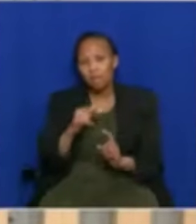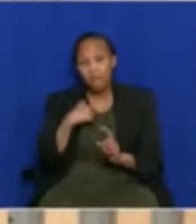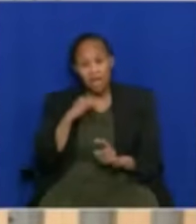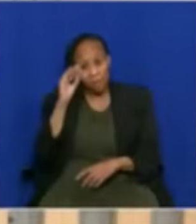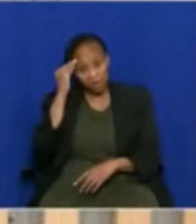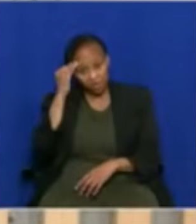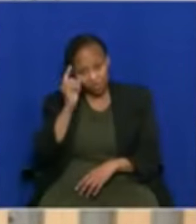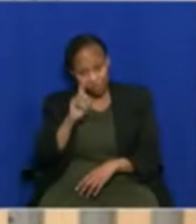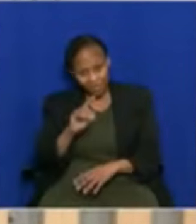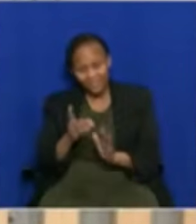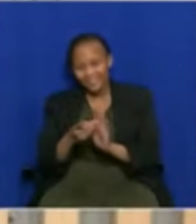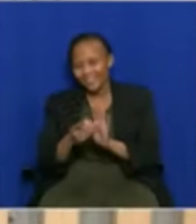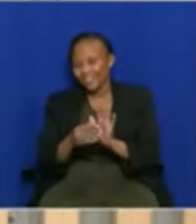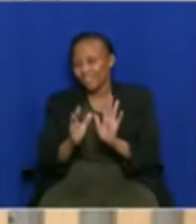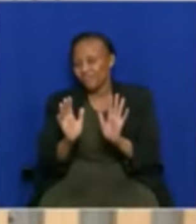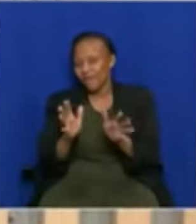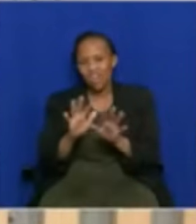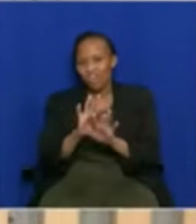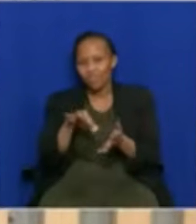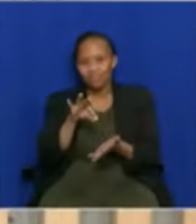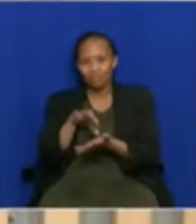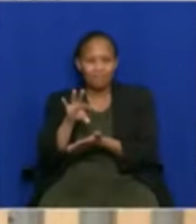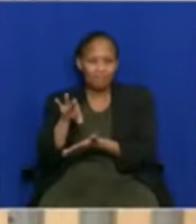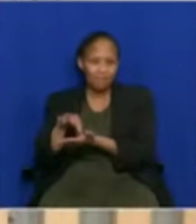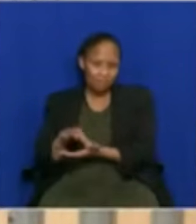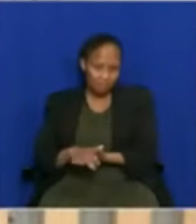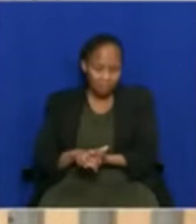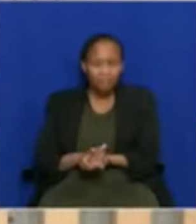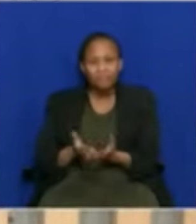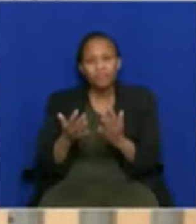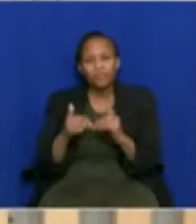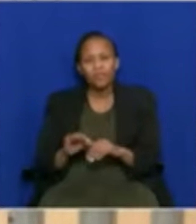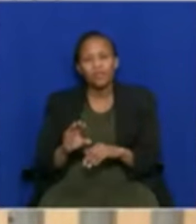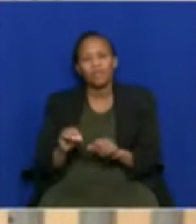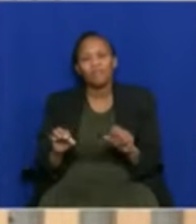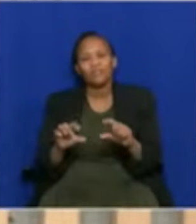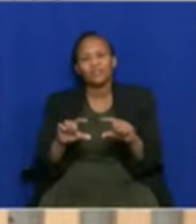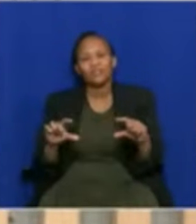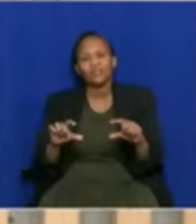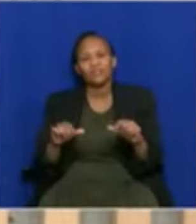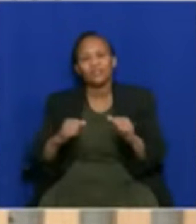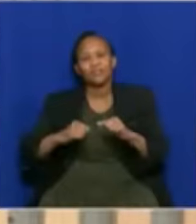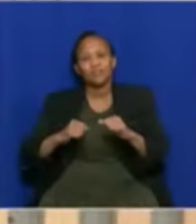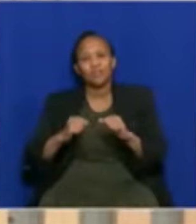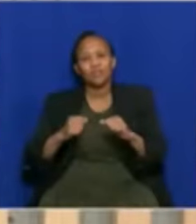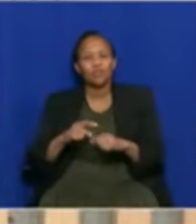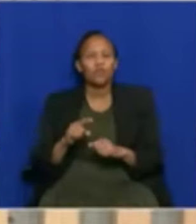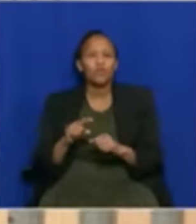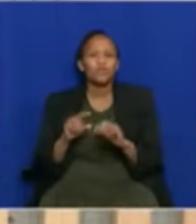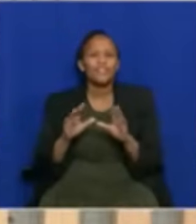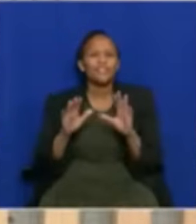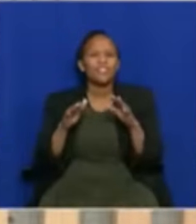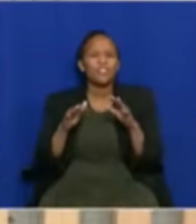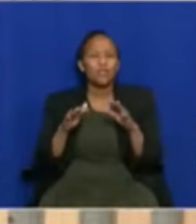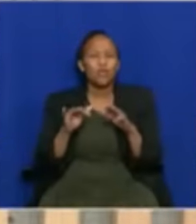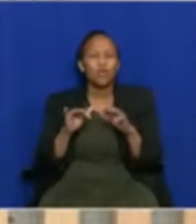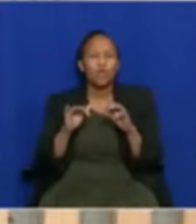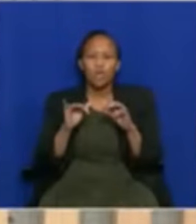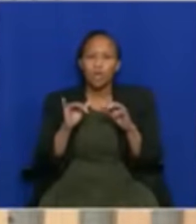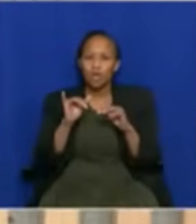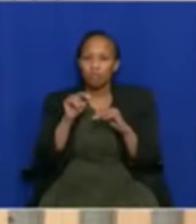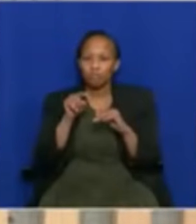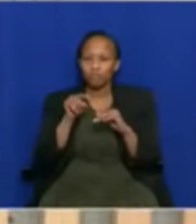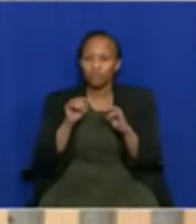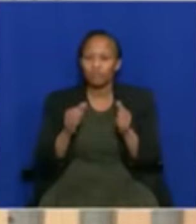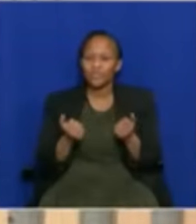Below that, looks like there is space for the Divisional Commissioner Legal Services, S. Chamani, to sign, but no signature is